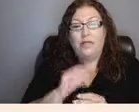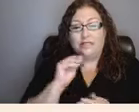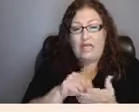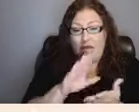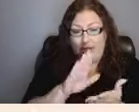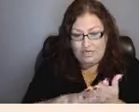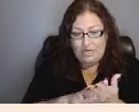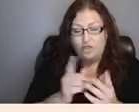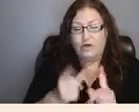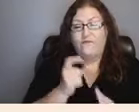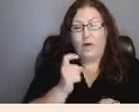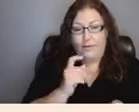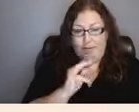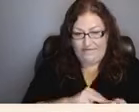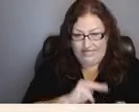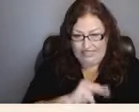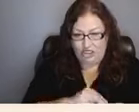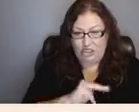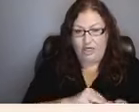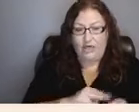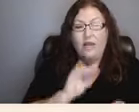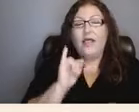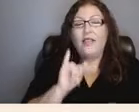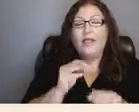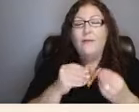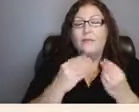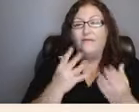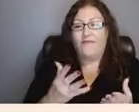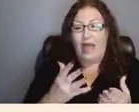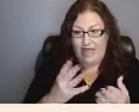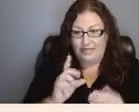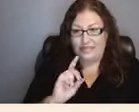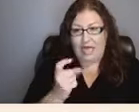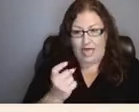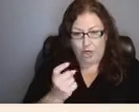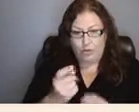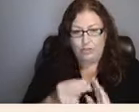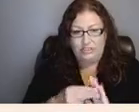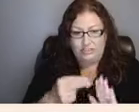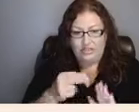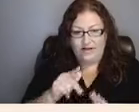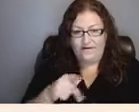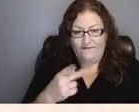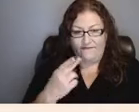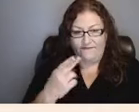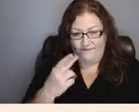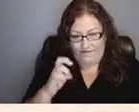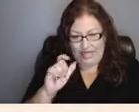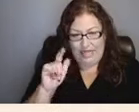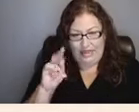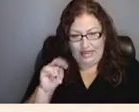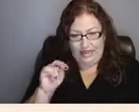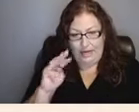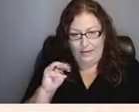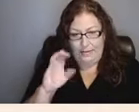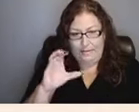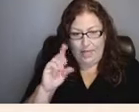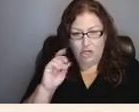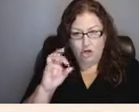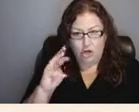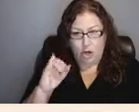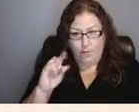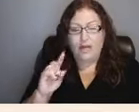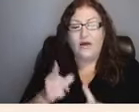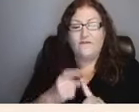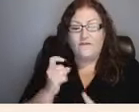documentation from a physician which provides the diagnosis of the syndrome as derived from genetic testing.